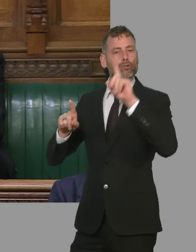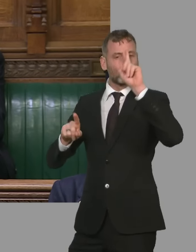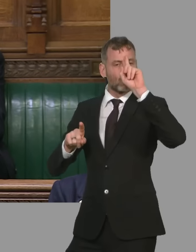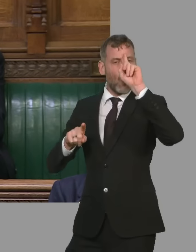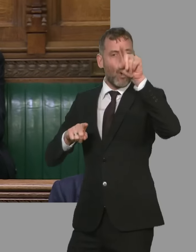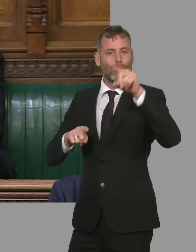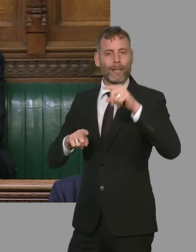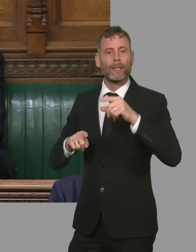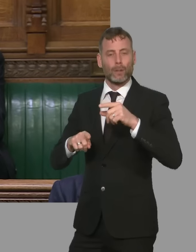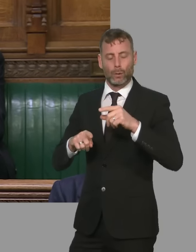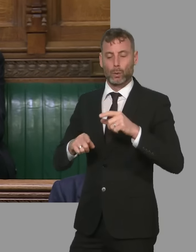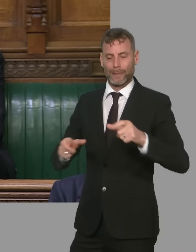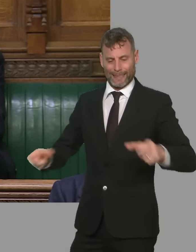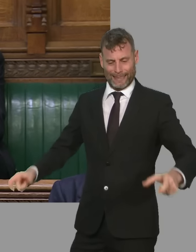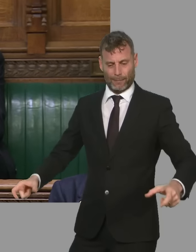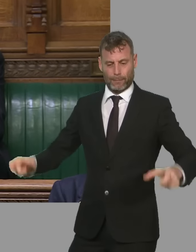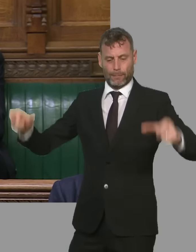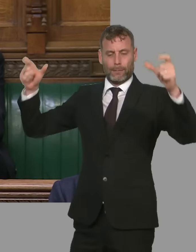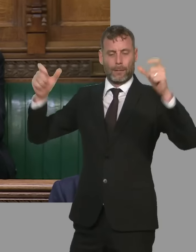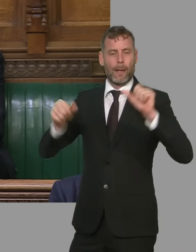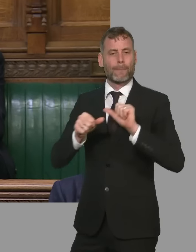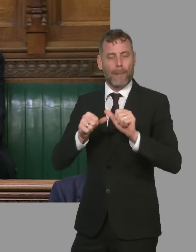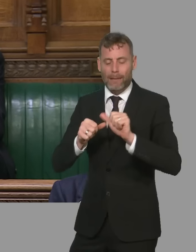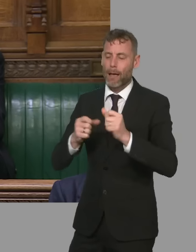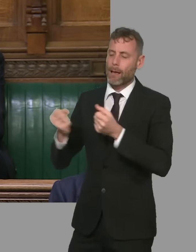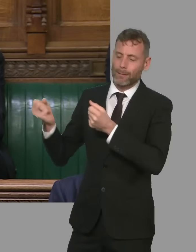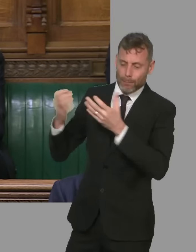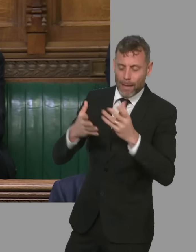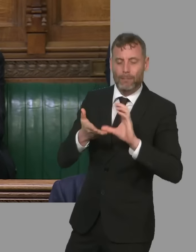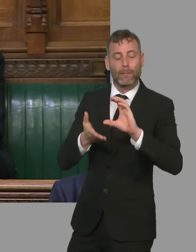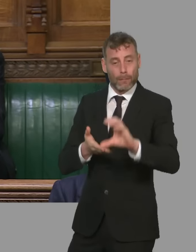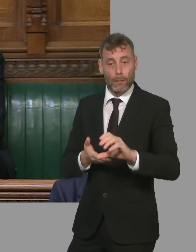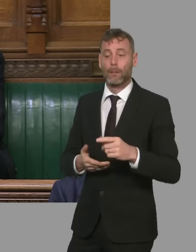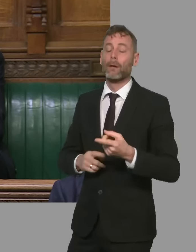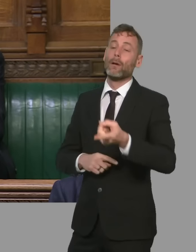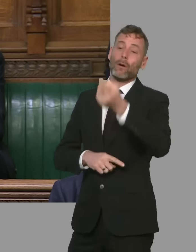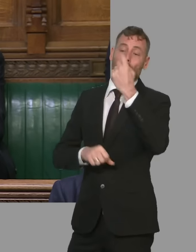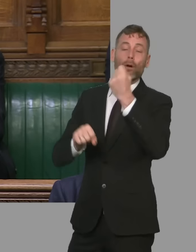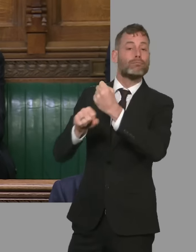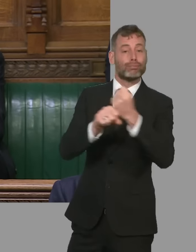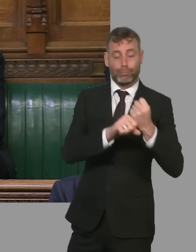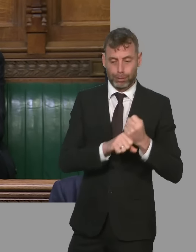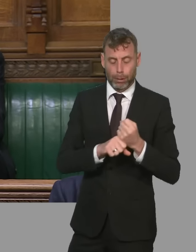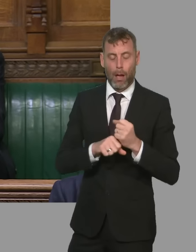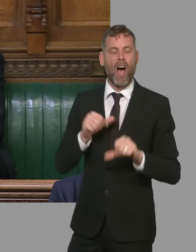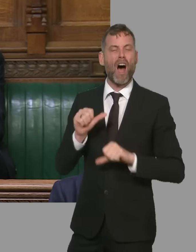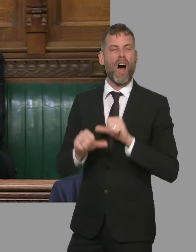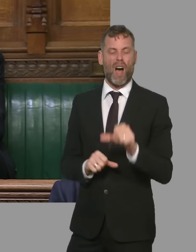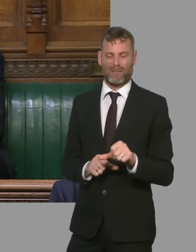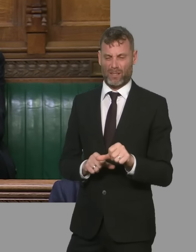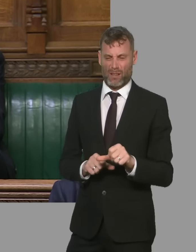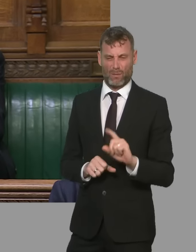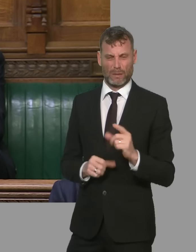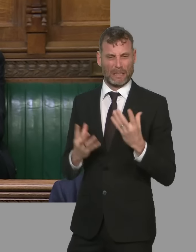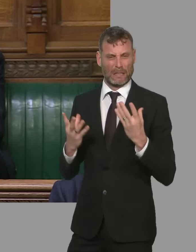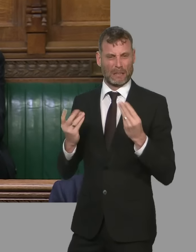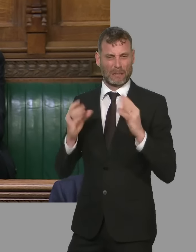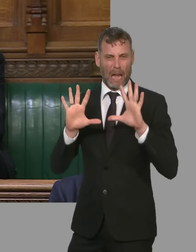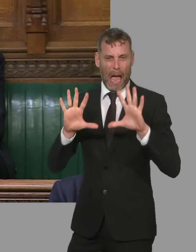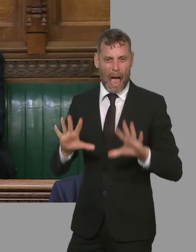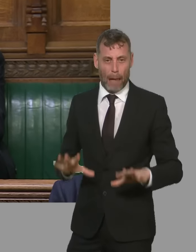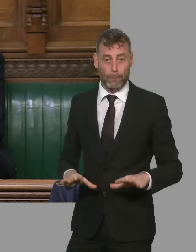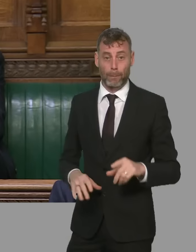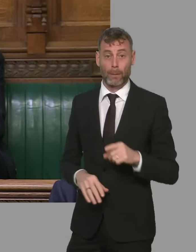worth of repairs. Rebecca is suicidal, Tony has had pneumonia, their asthmatic son cannot live at home, and like many others